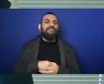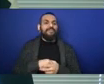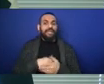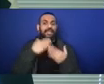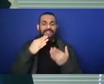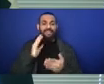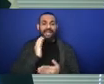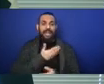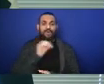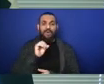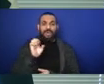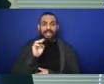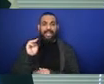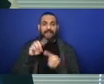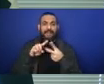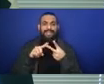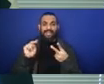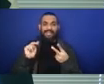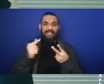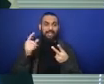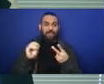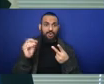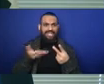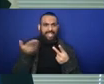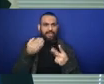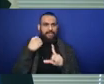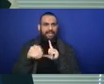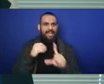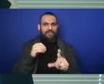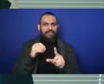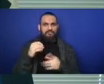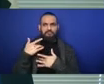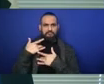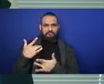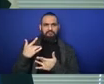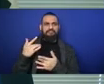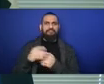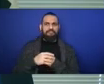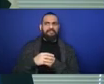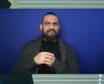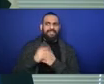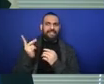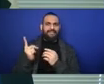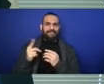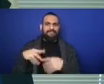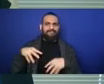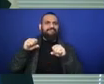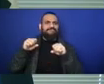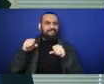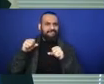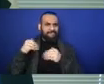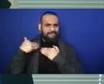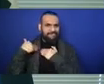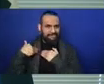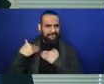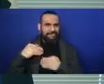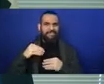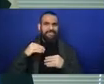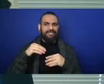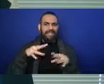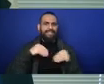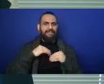administration, has said, communities, we want to reimburse you 100% for that testing and quarantining. We don't think it should be your